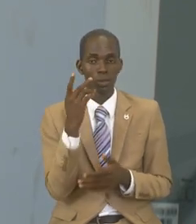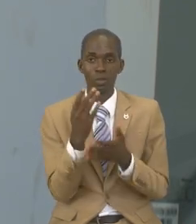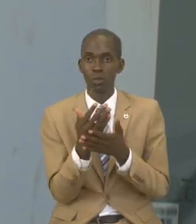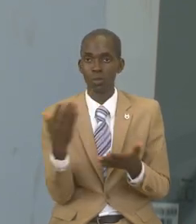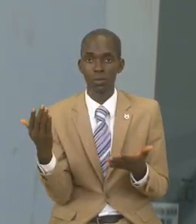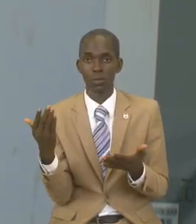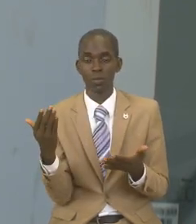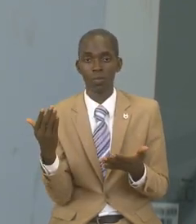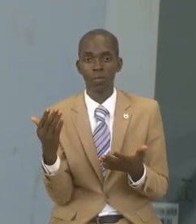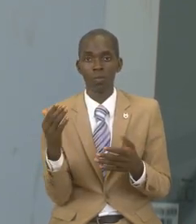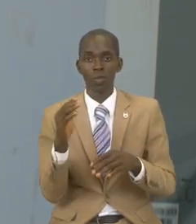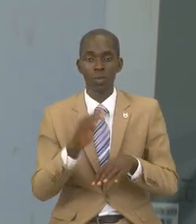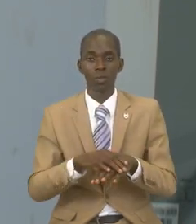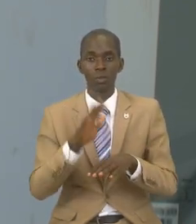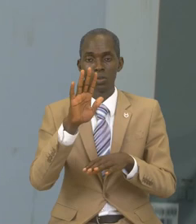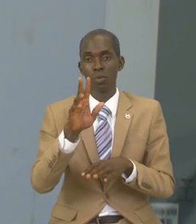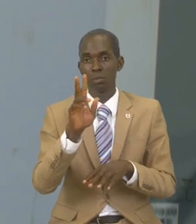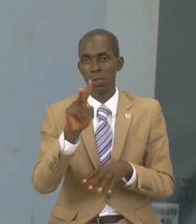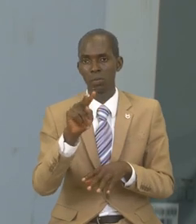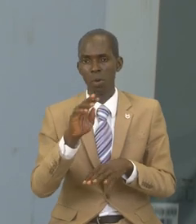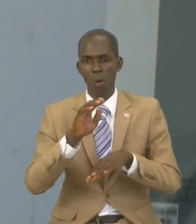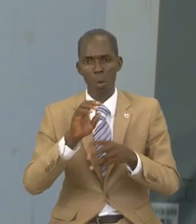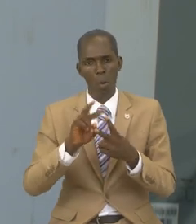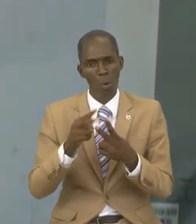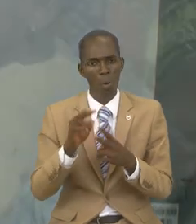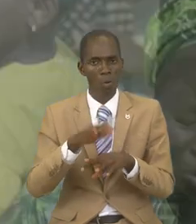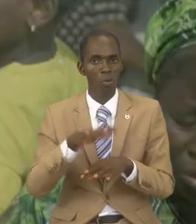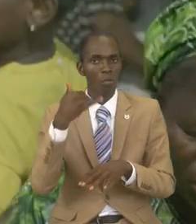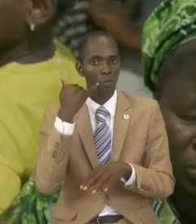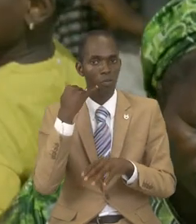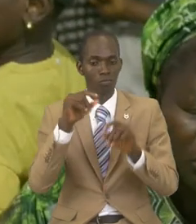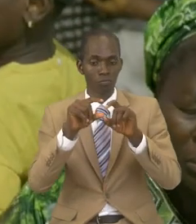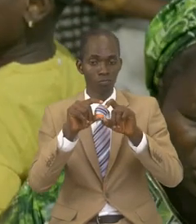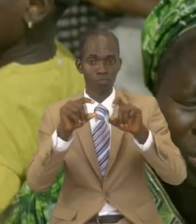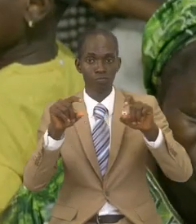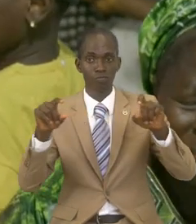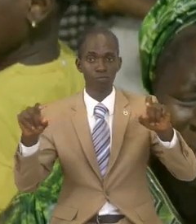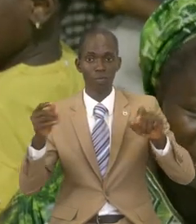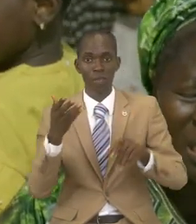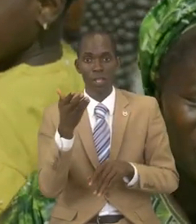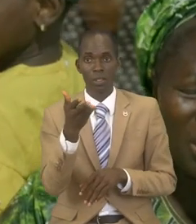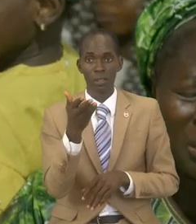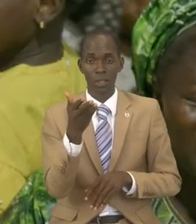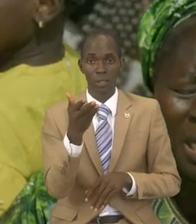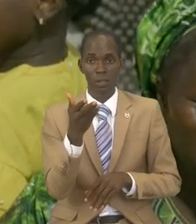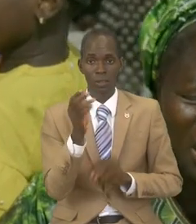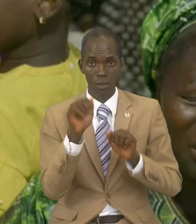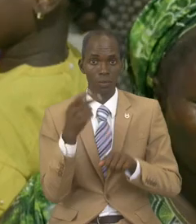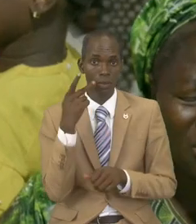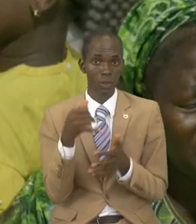of the link that is being streamed on your system now.